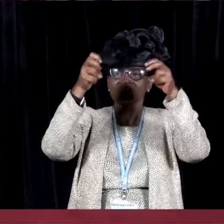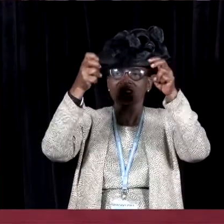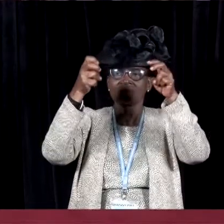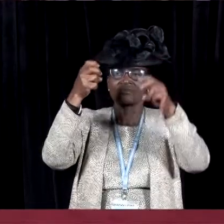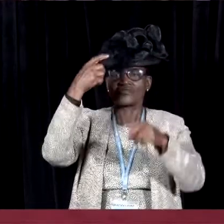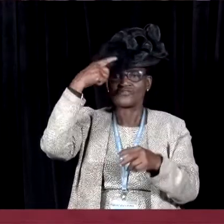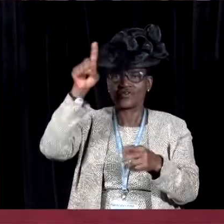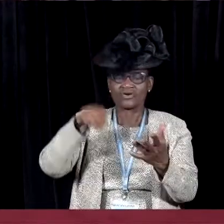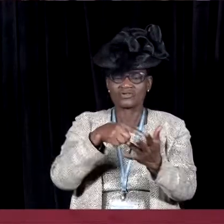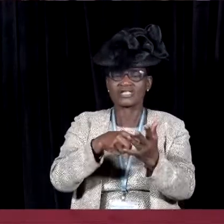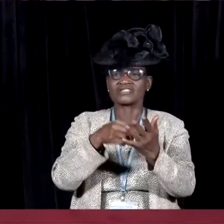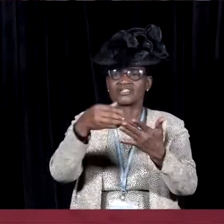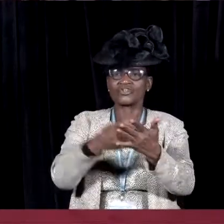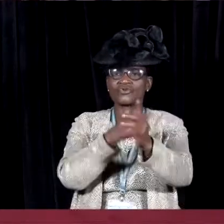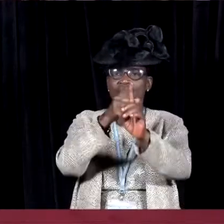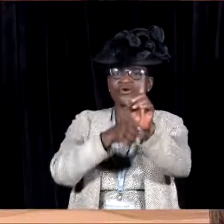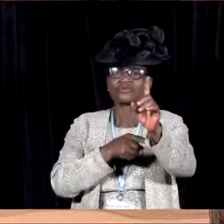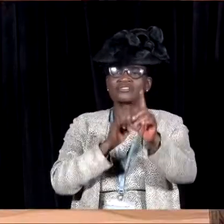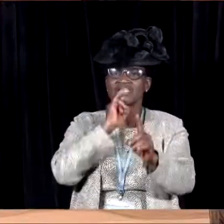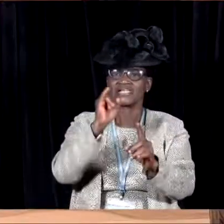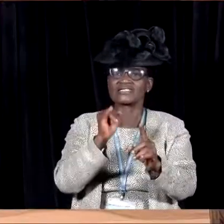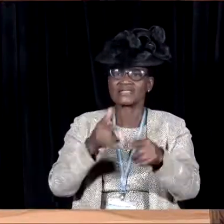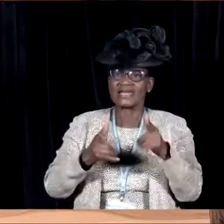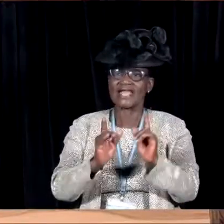for this new month is Let There Be Light.